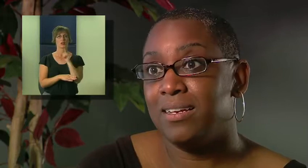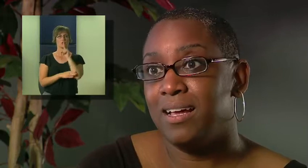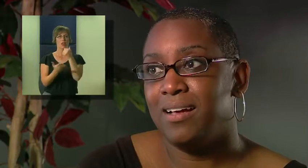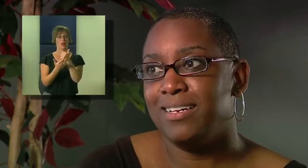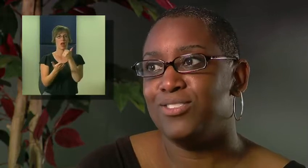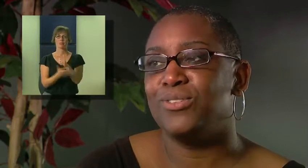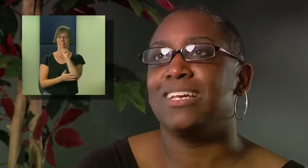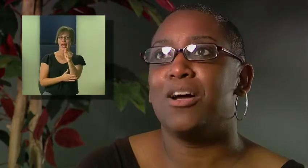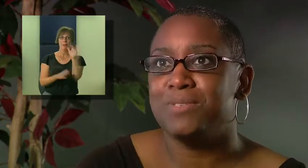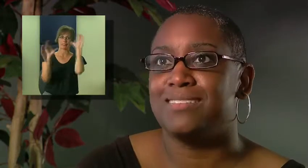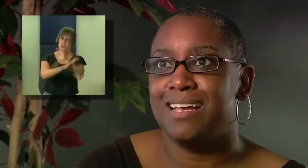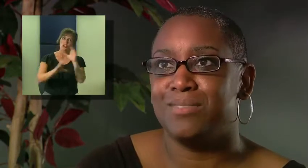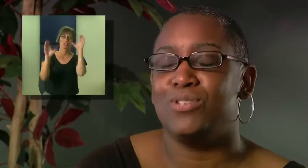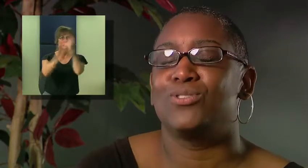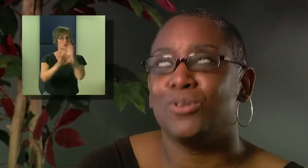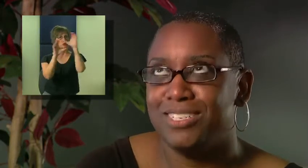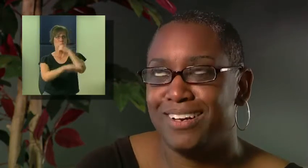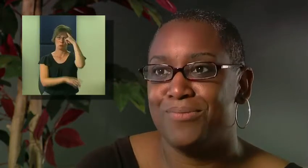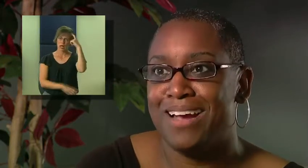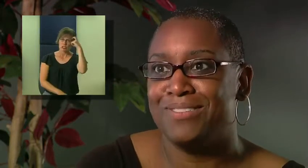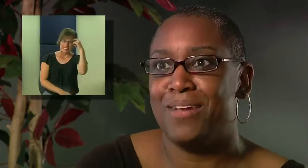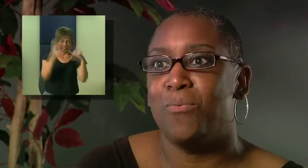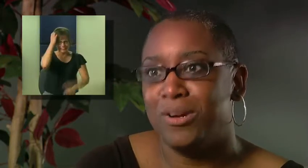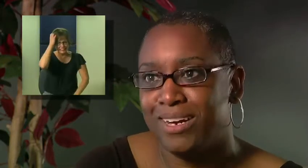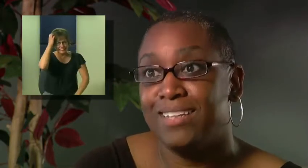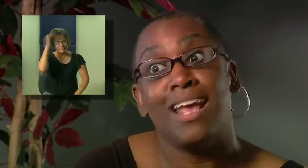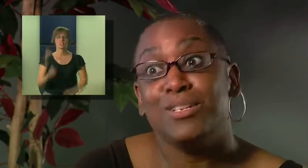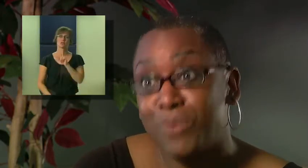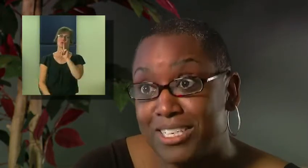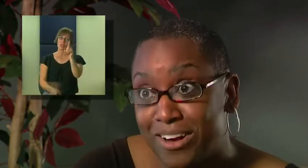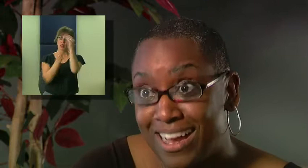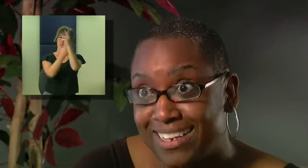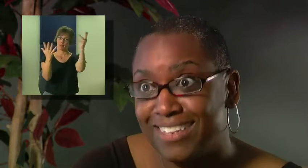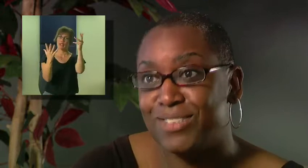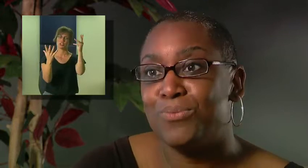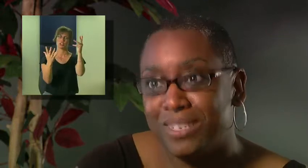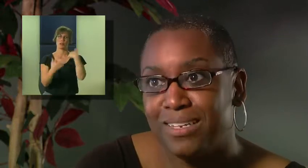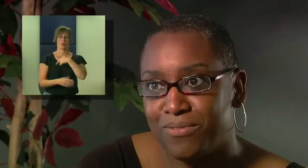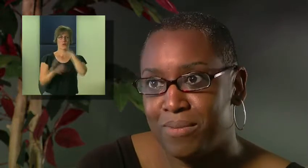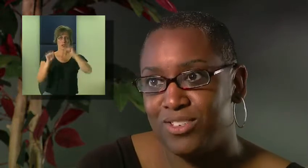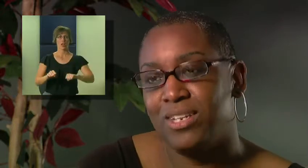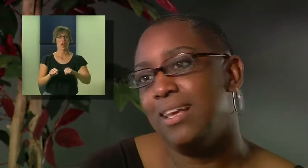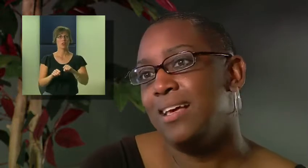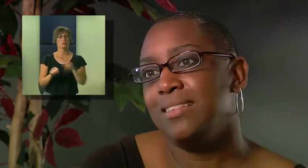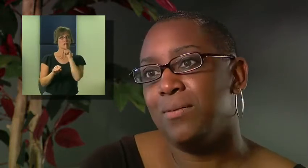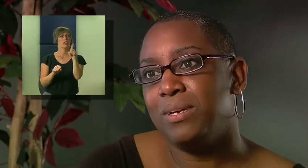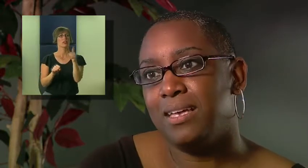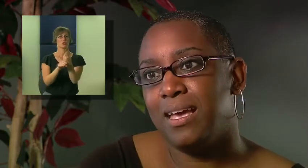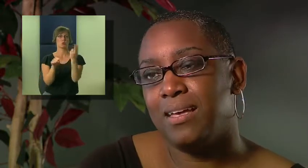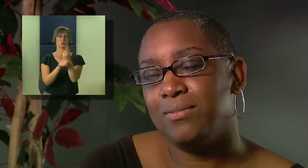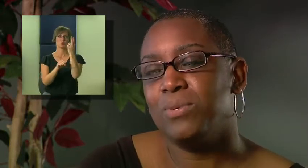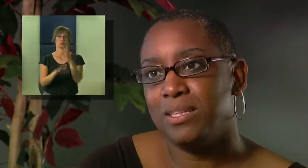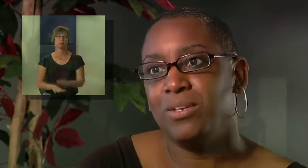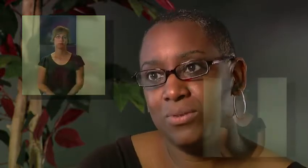behavior, and it certainly helps us not to be searching around and wondering and scratching our head. It gives us real information that